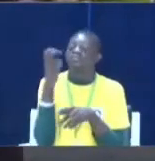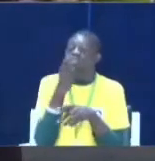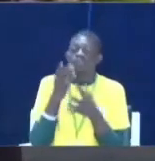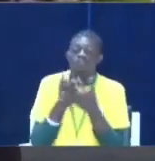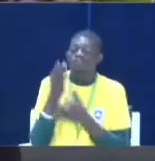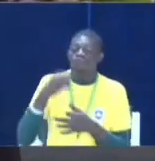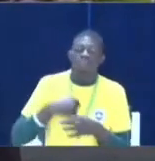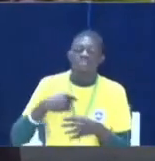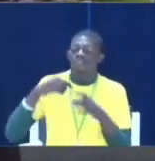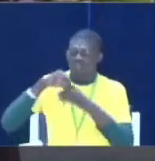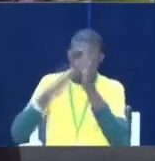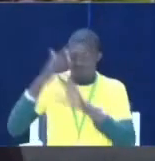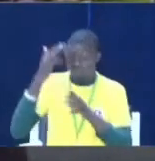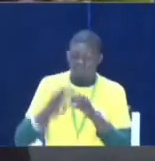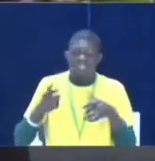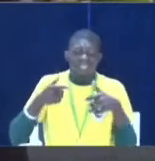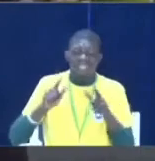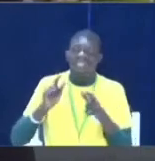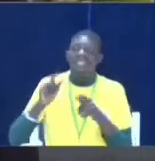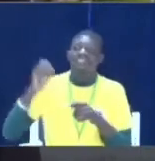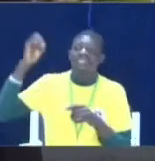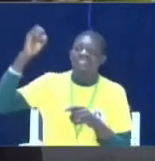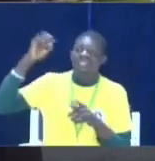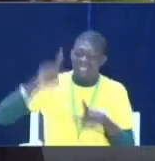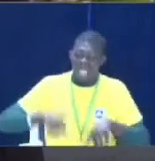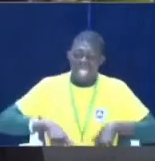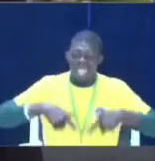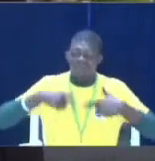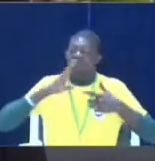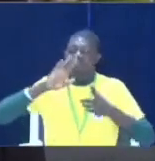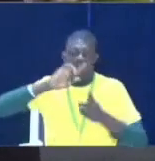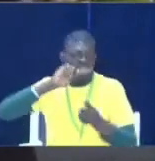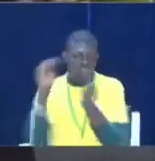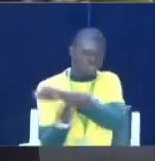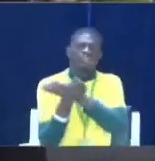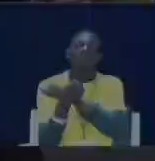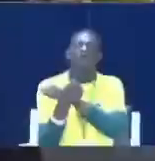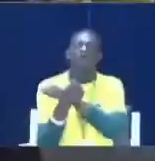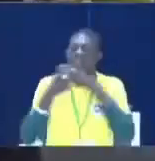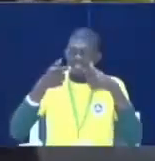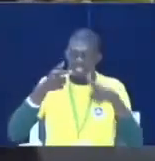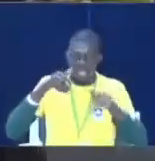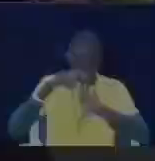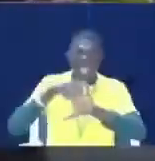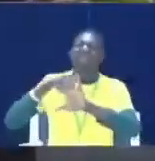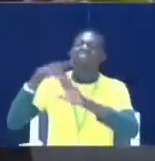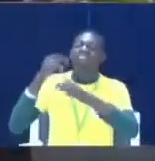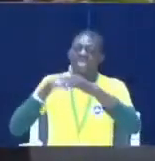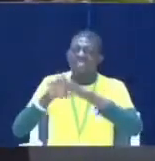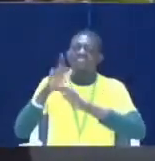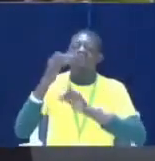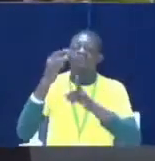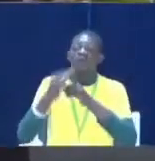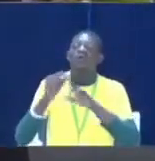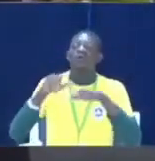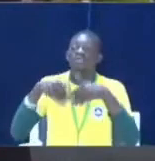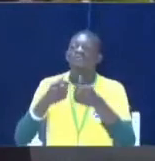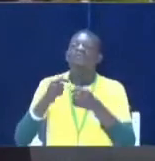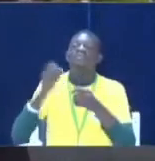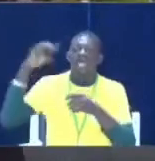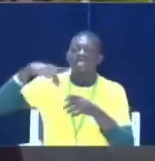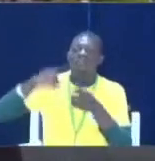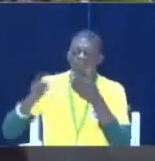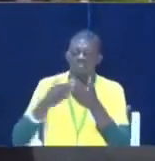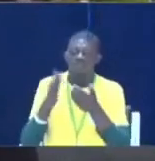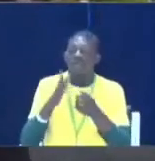me. Let lives be transformed. Let the entrance of your word give light to the simple,